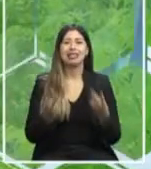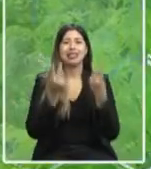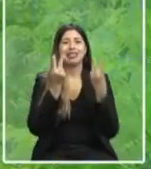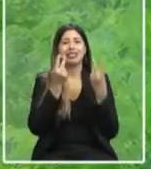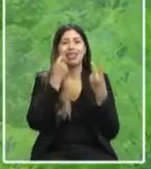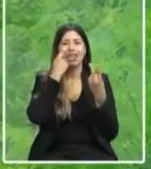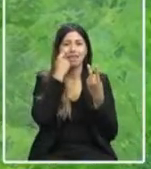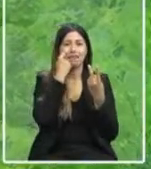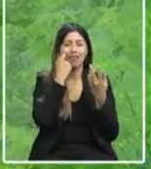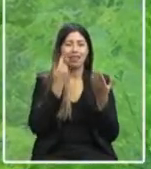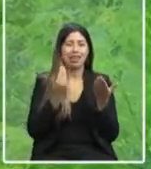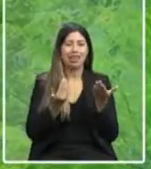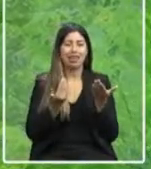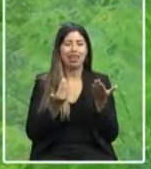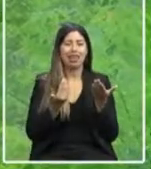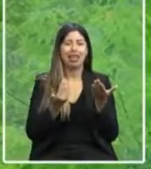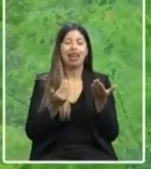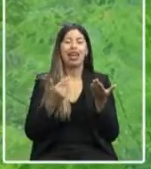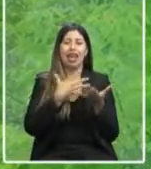offsprings.